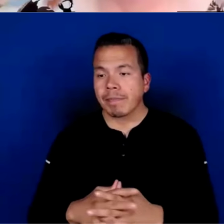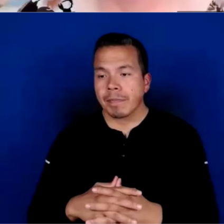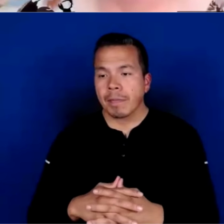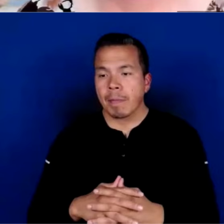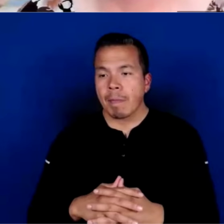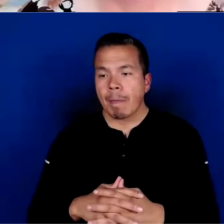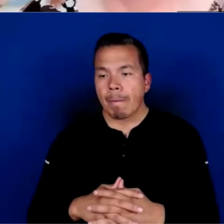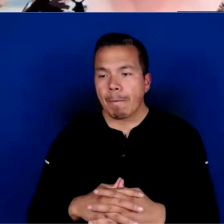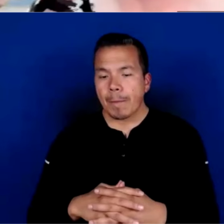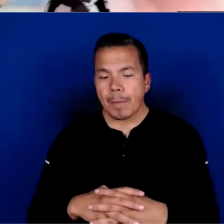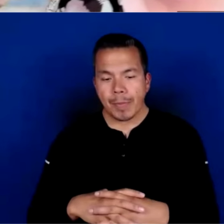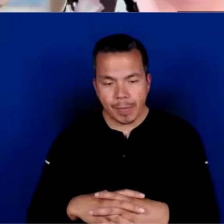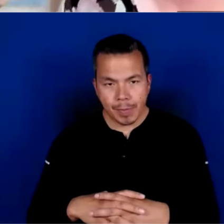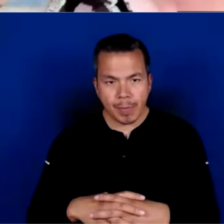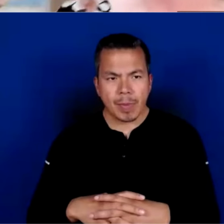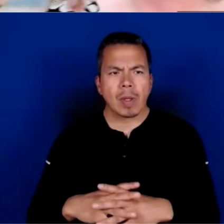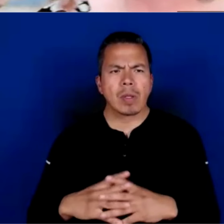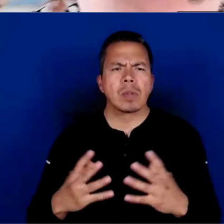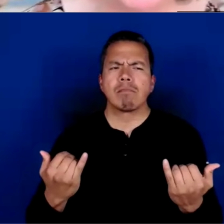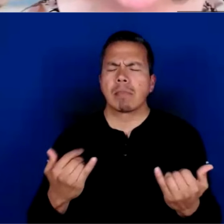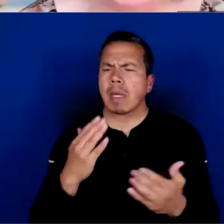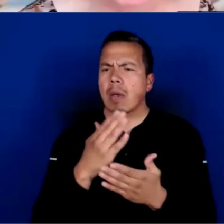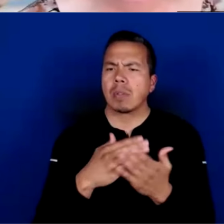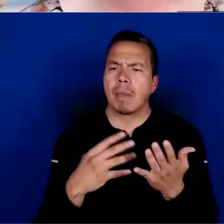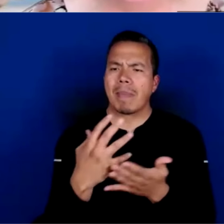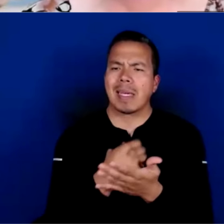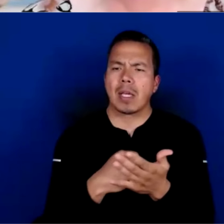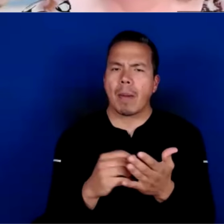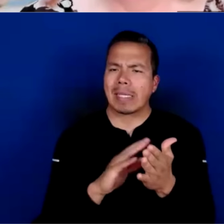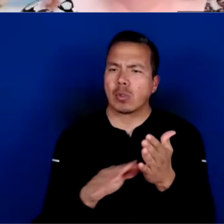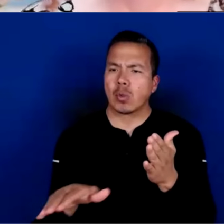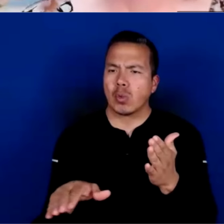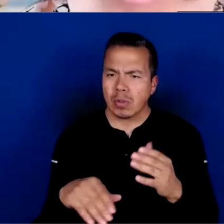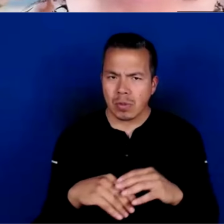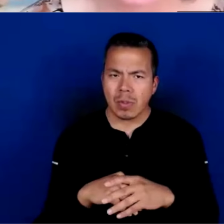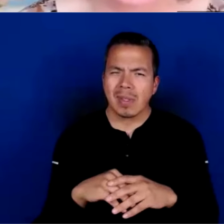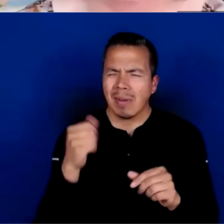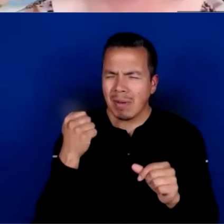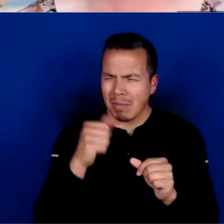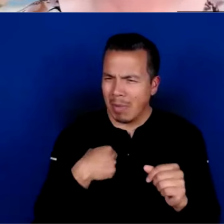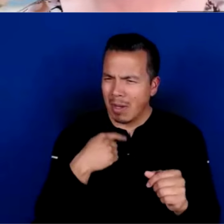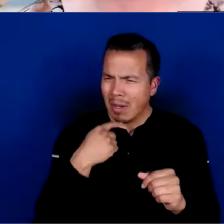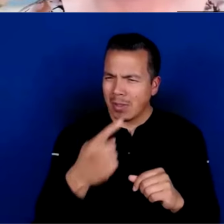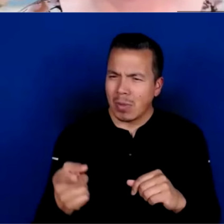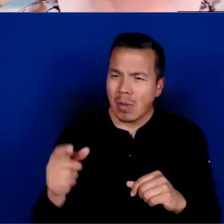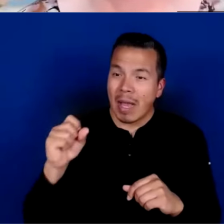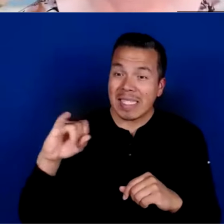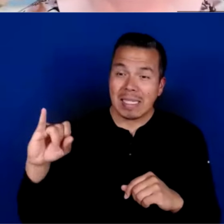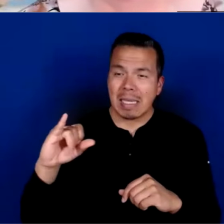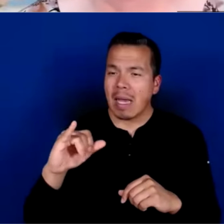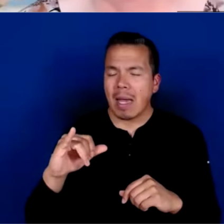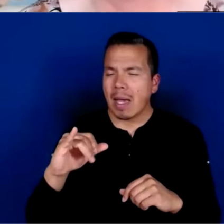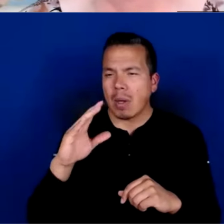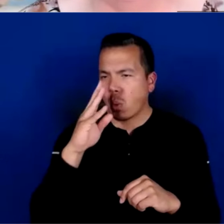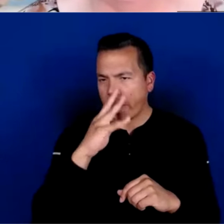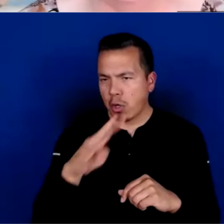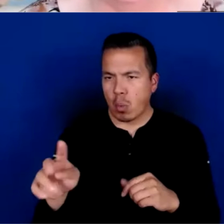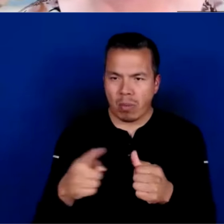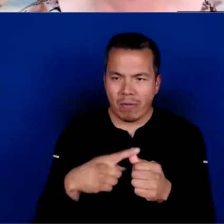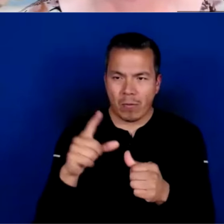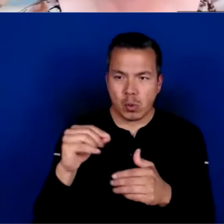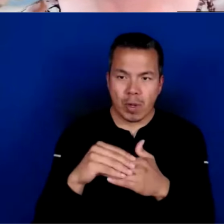talk about some of these income exclusions. So I mentioned that SSI will not count the first $20 of